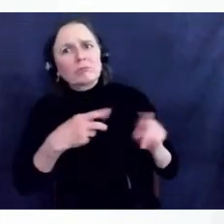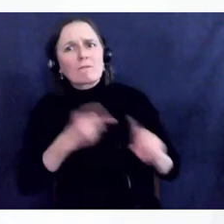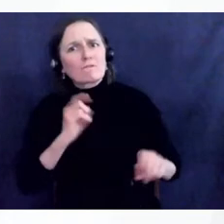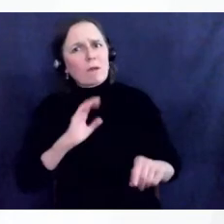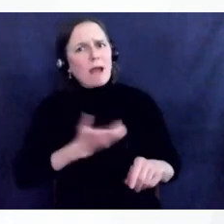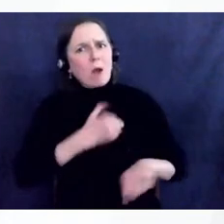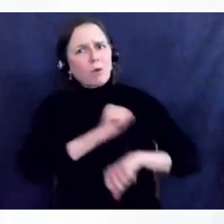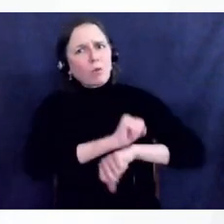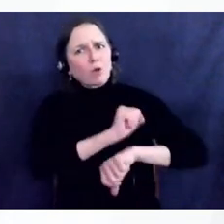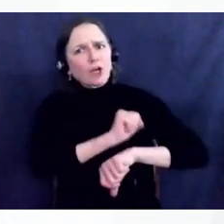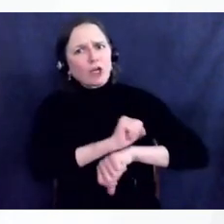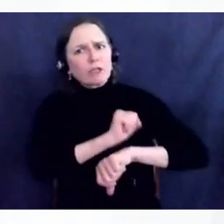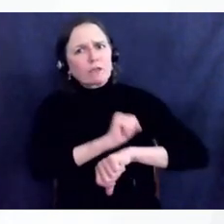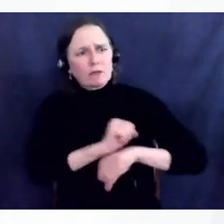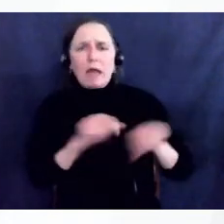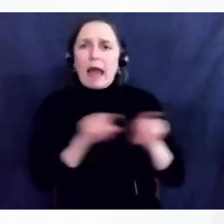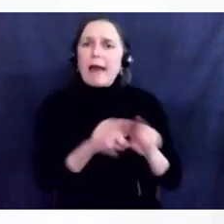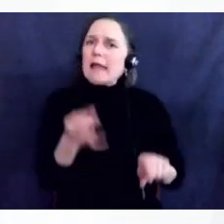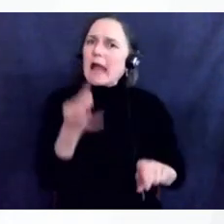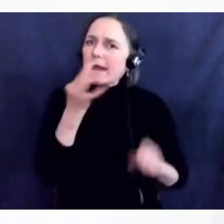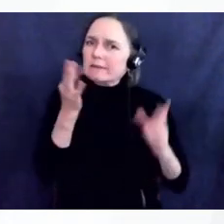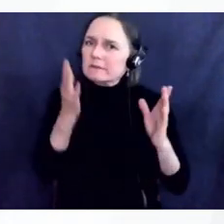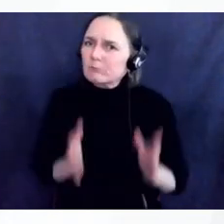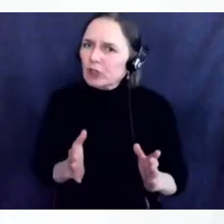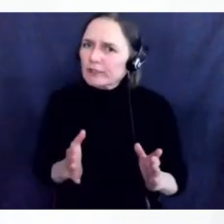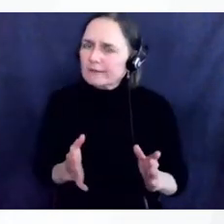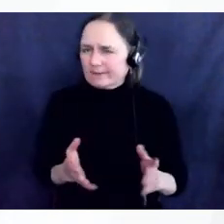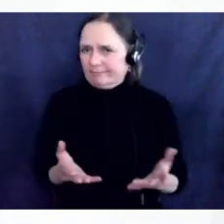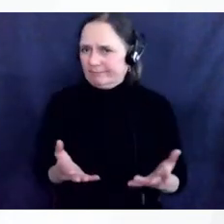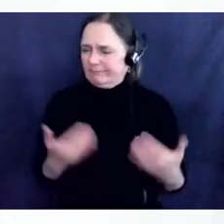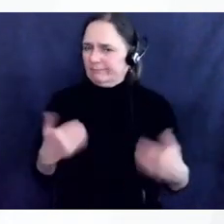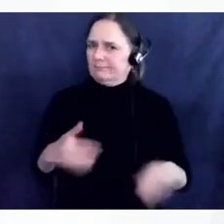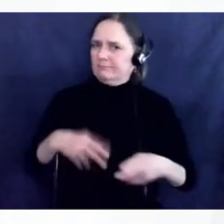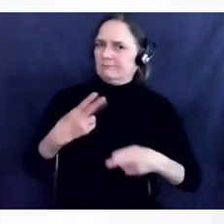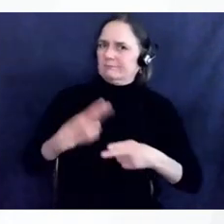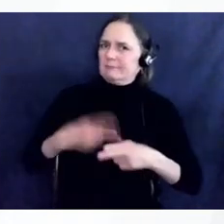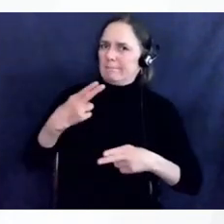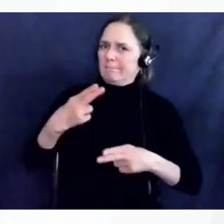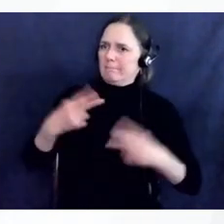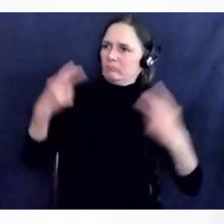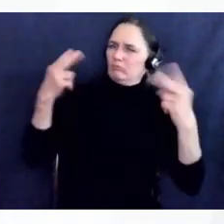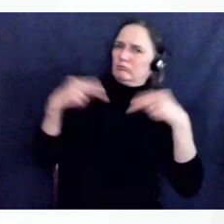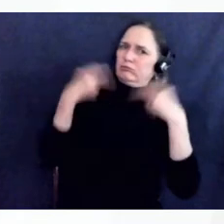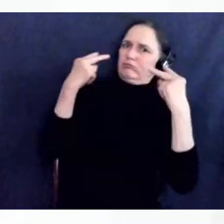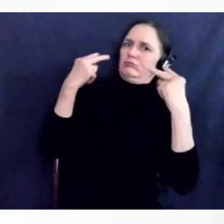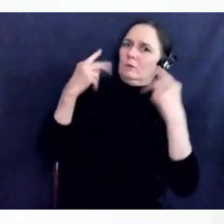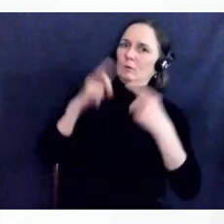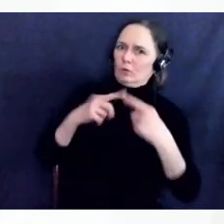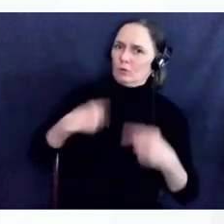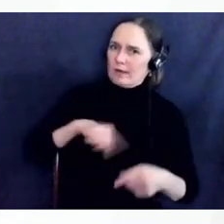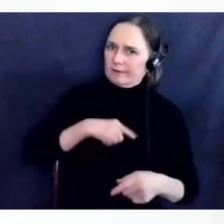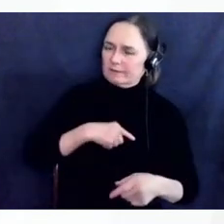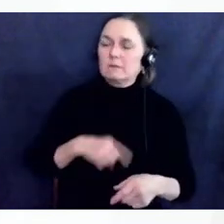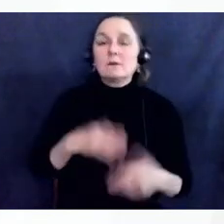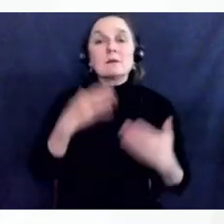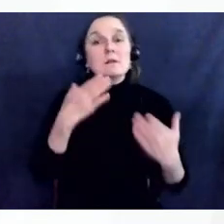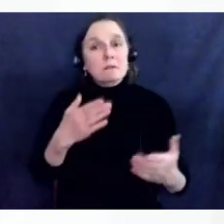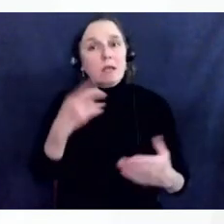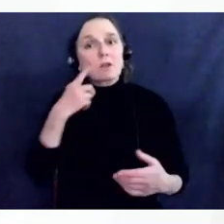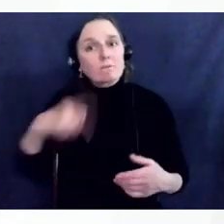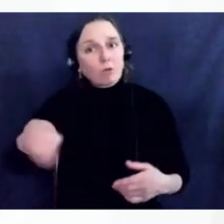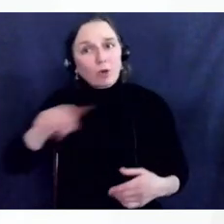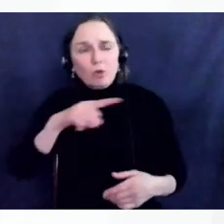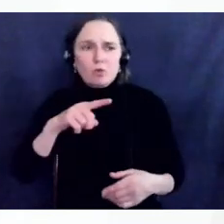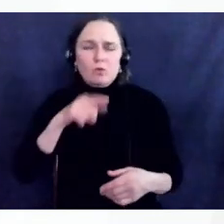Thank you to the back to school and back to workplace working groups, as well as the Advisory Committee